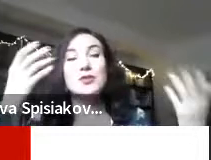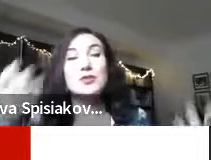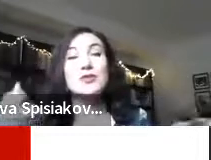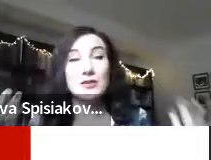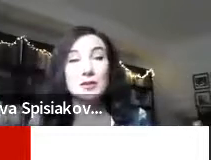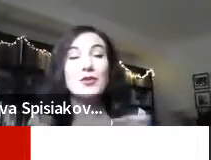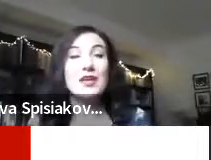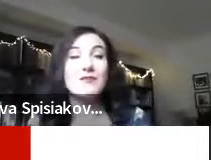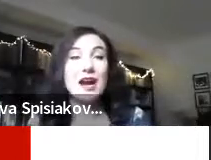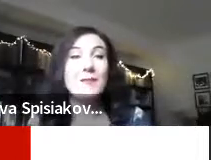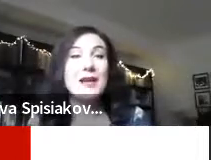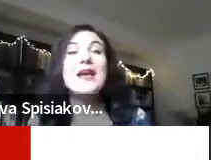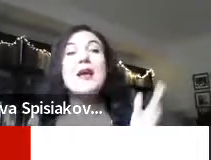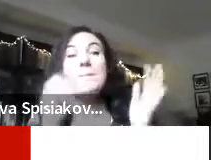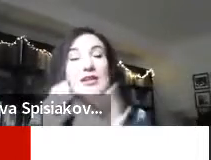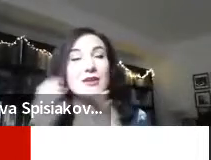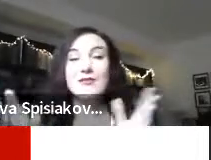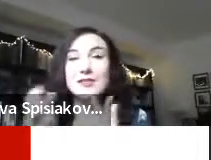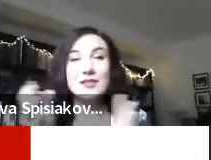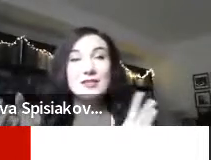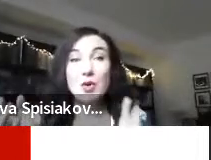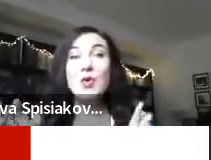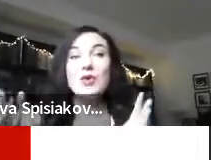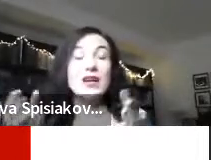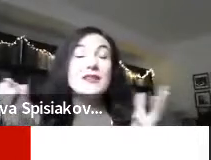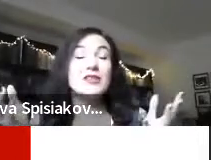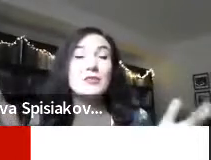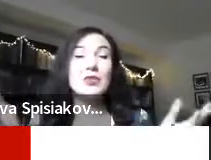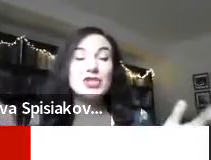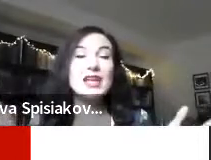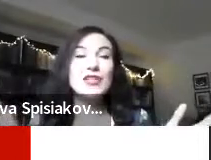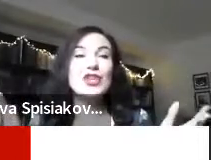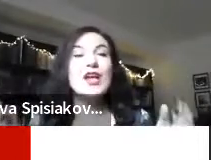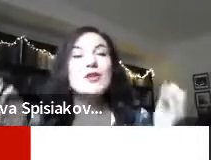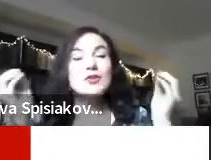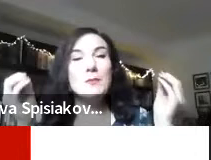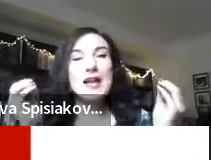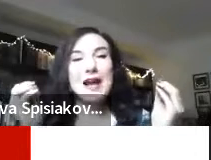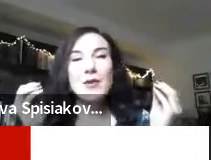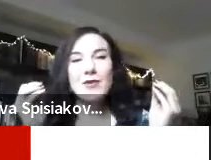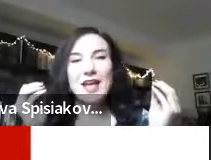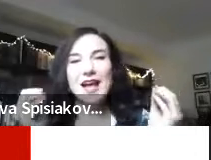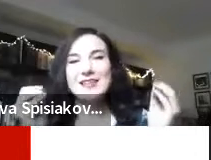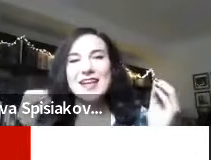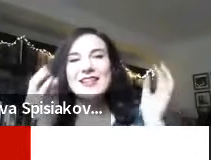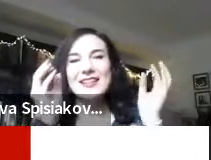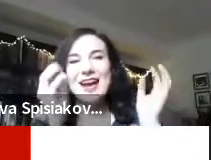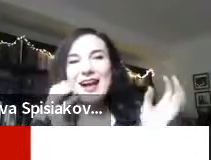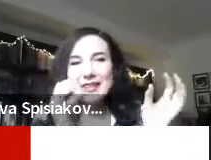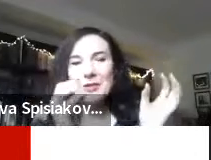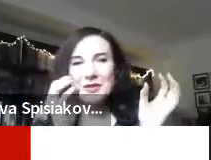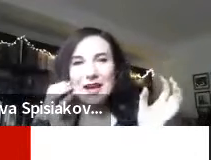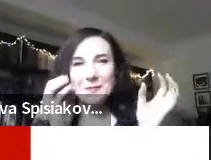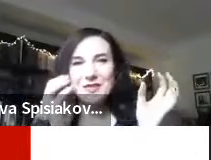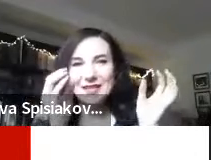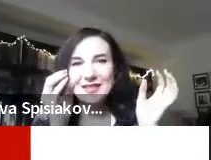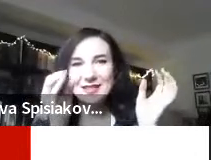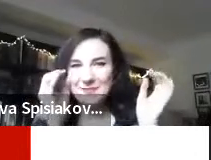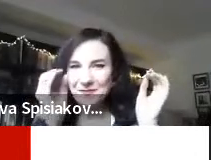money and do something good for the environment by having this relatively small change, to pick out of that